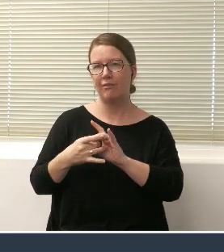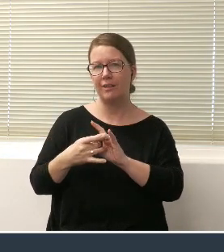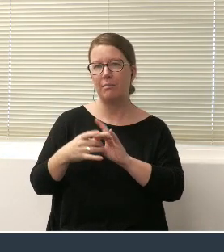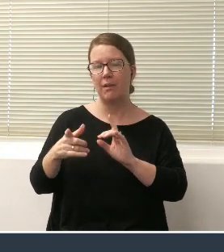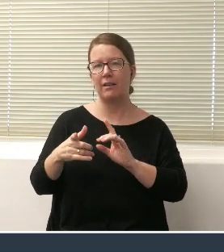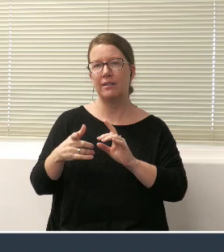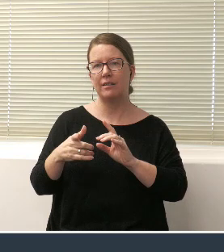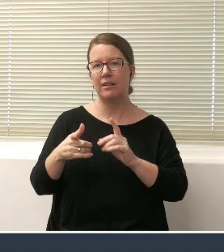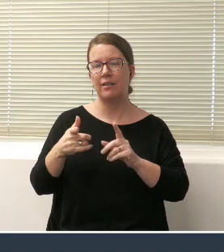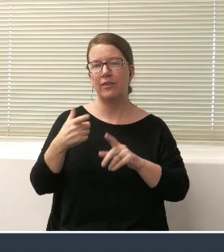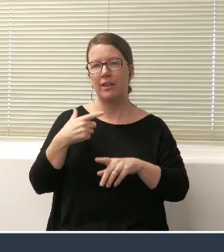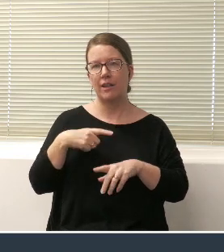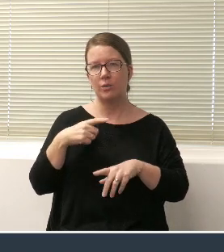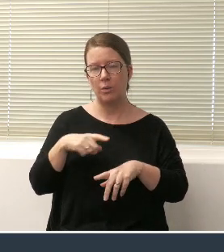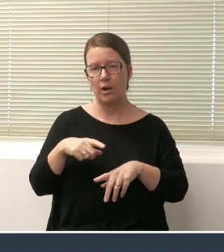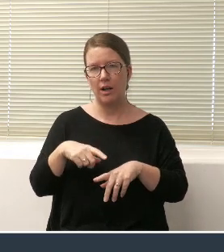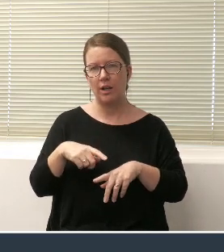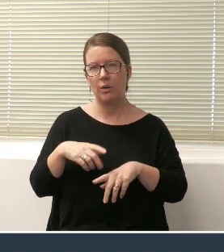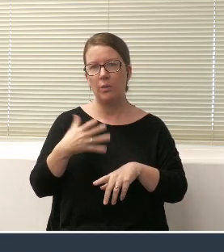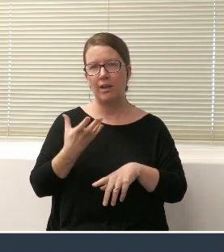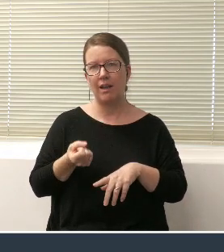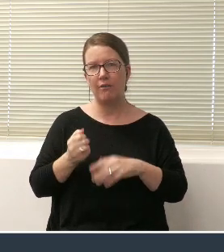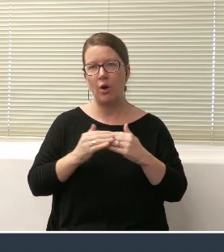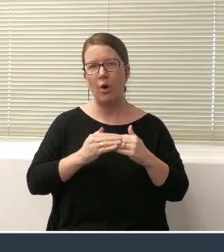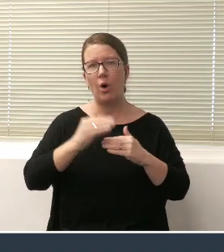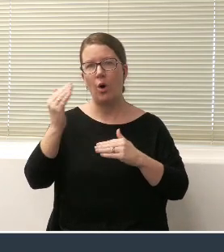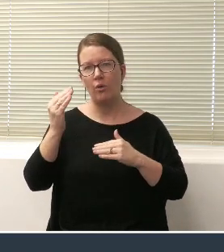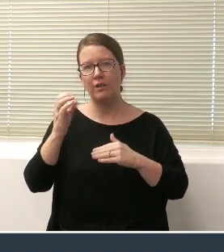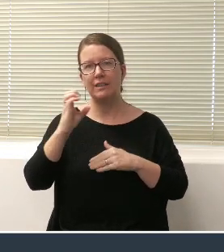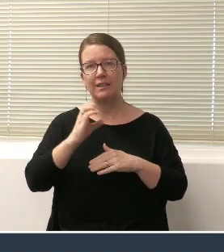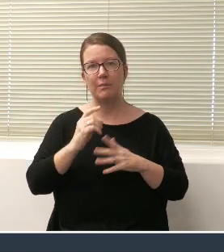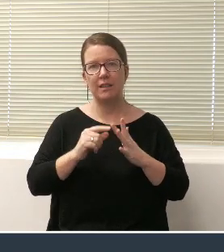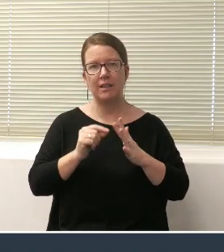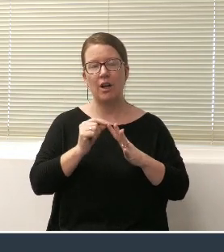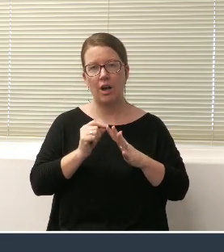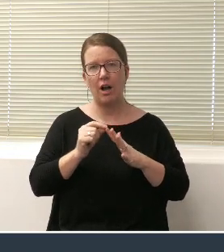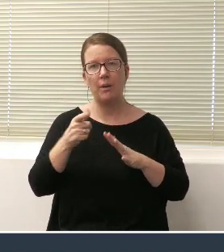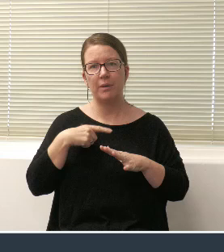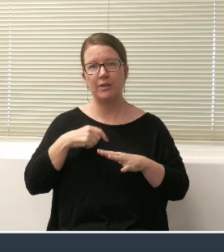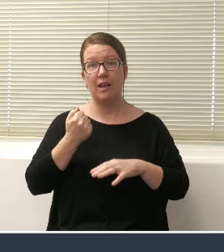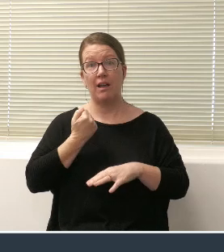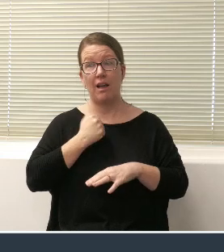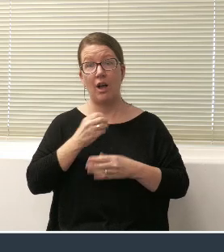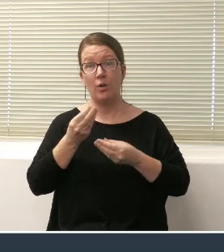that scenario, and we have a lot of preferred increases above that because our costs have increased above 5.6%.